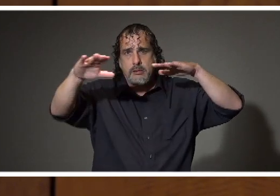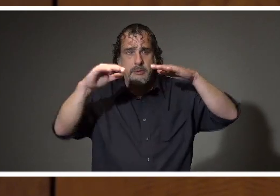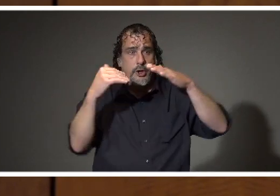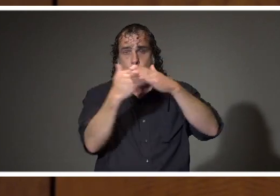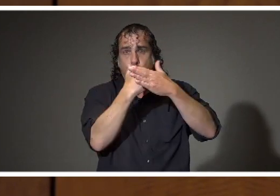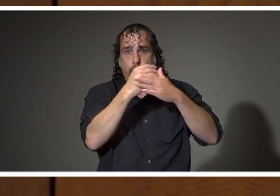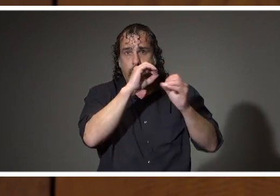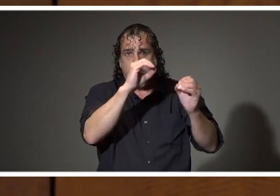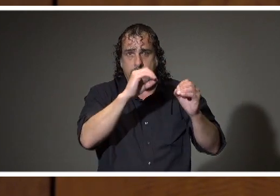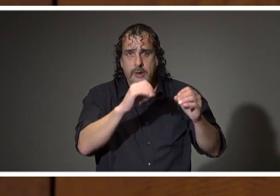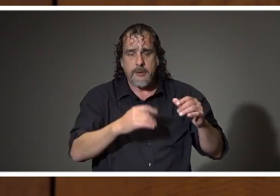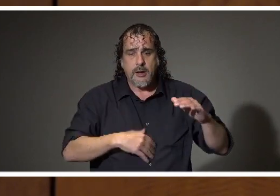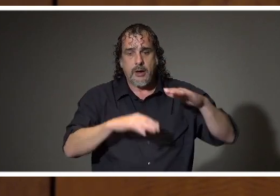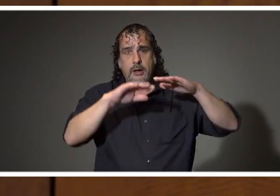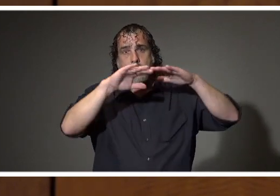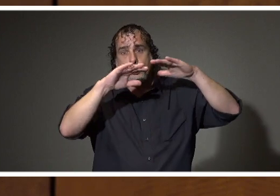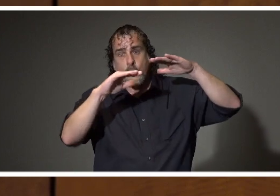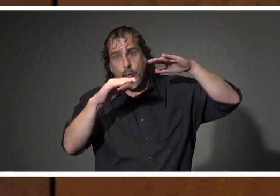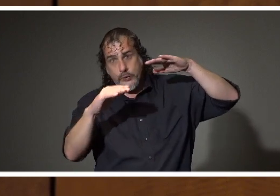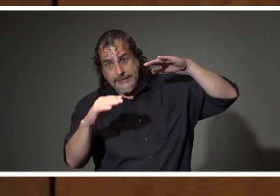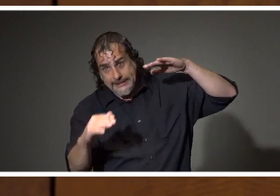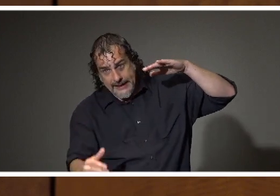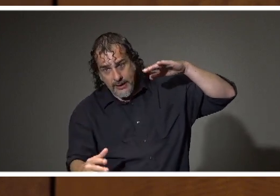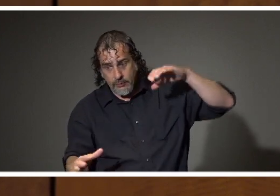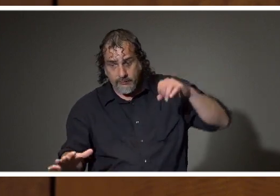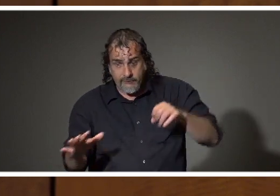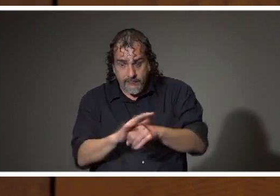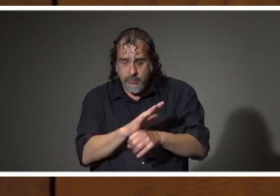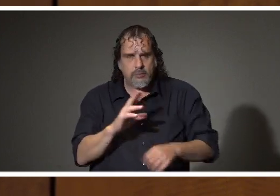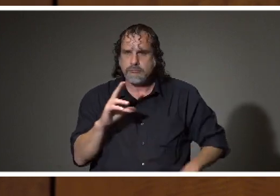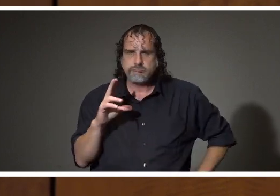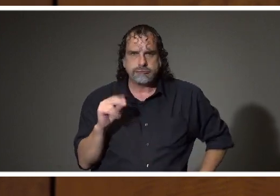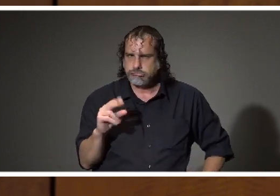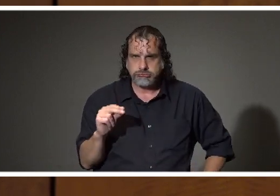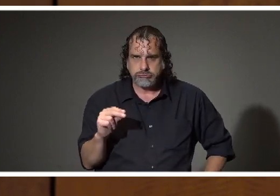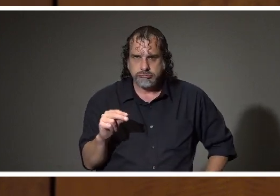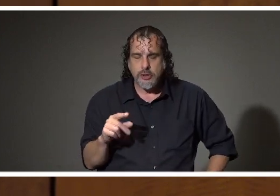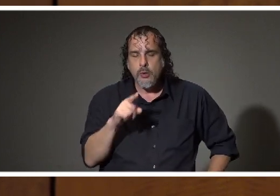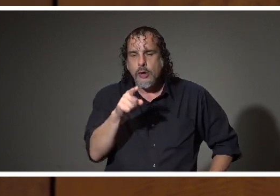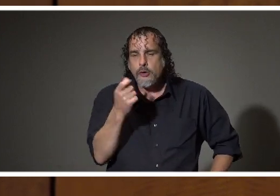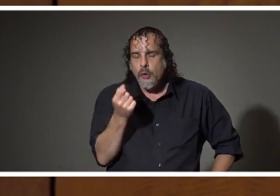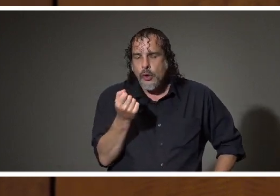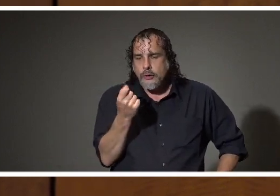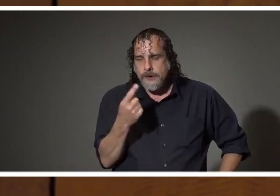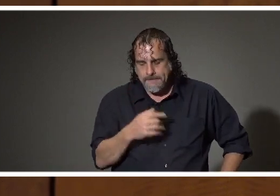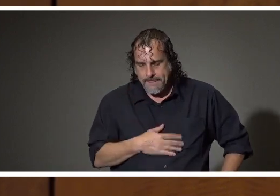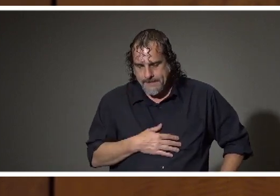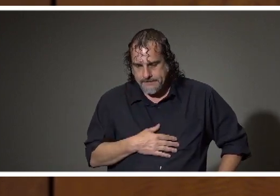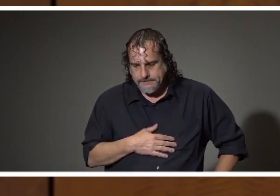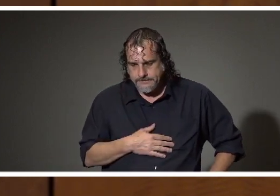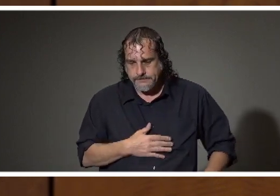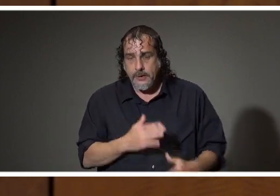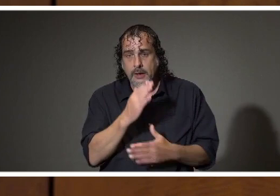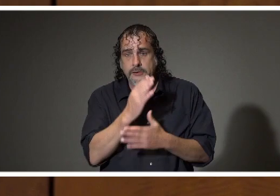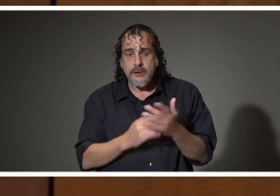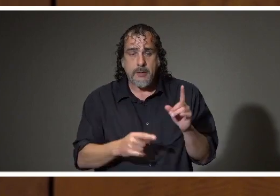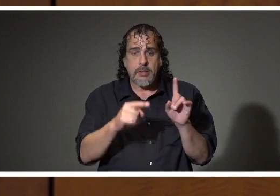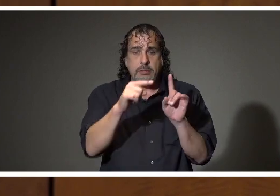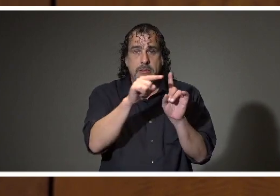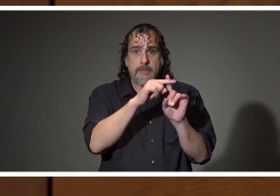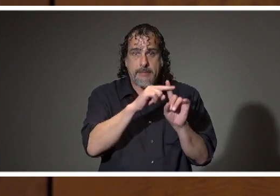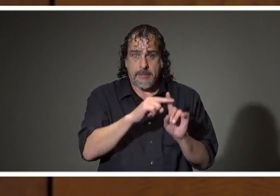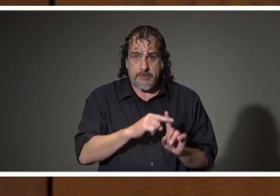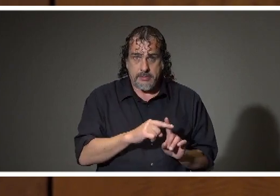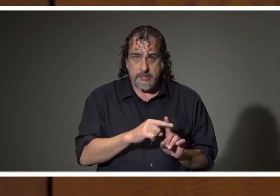but they're never going to go down in terms of total number of cases. But what you have to realize is some of these cases that